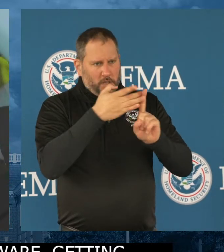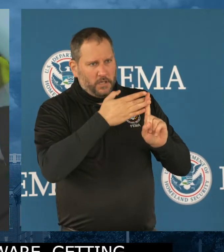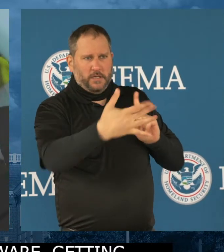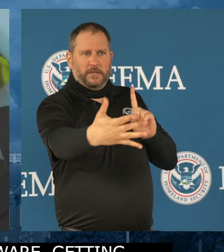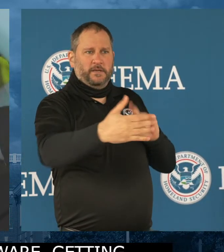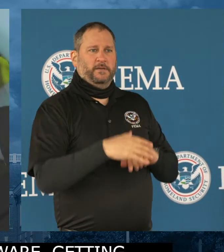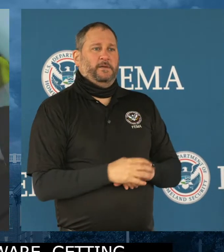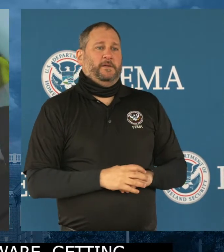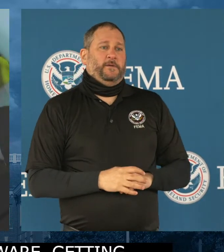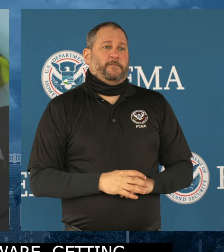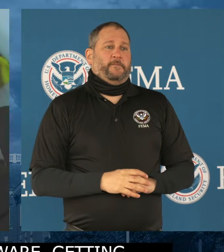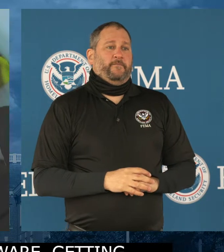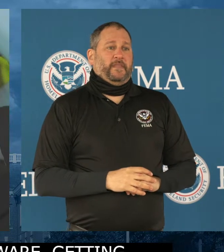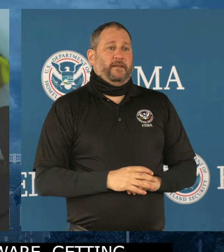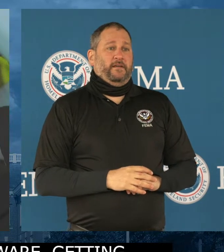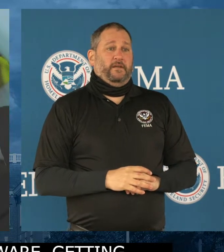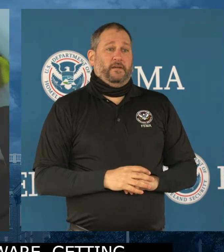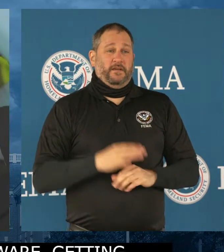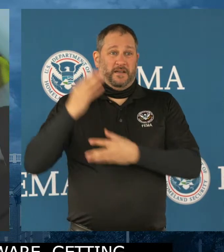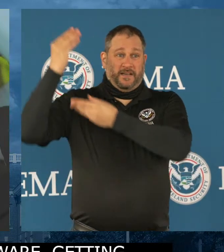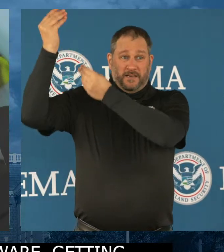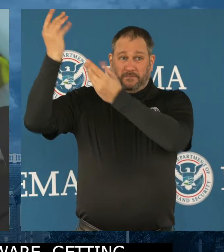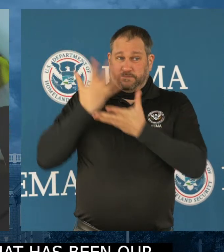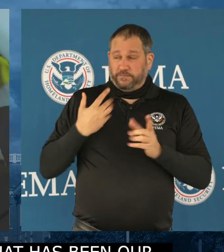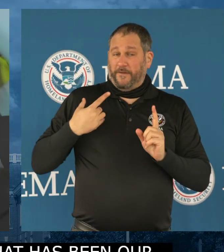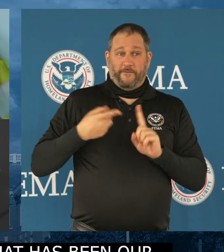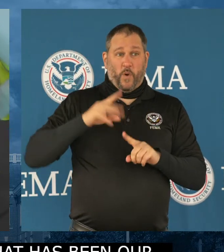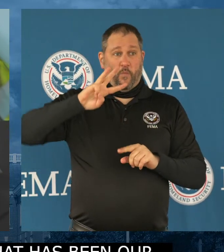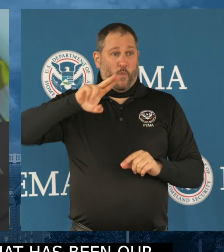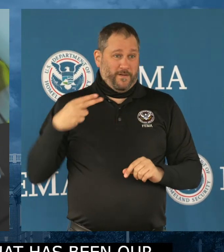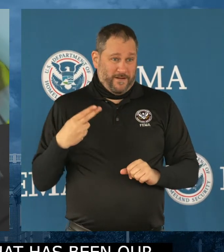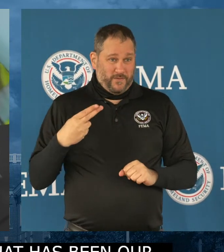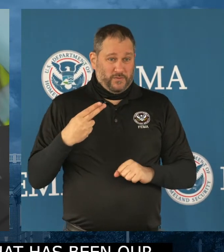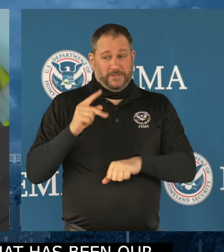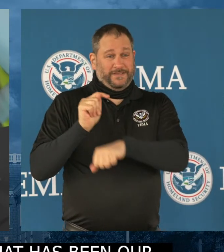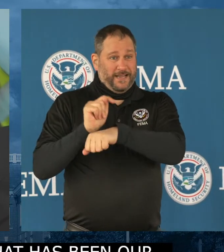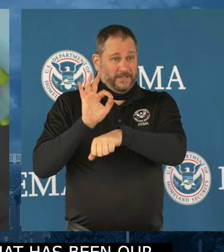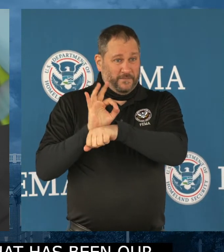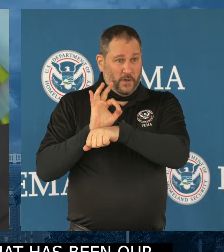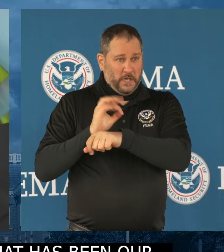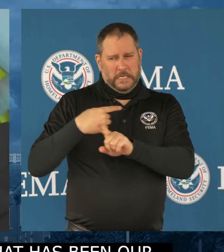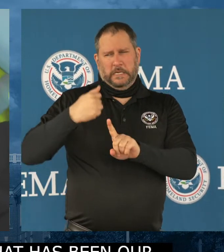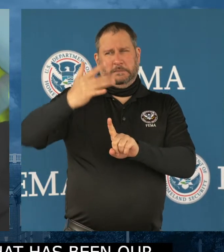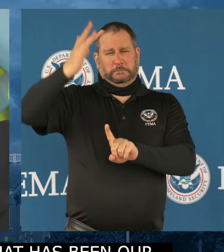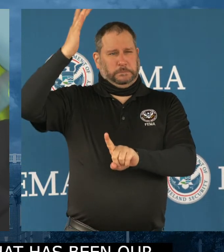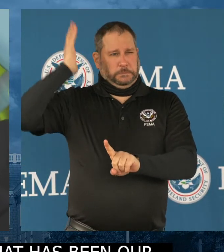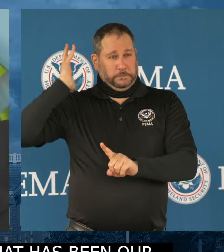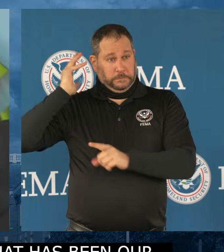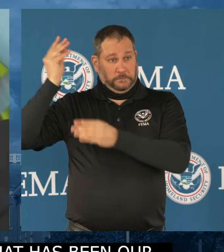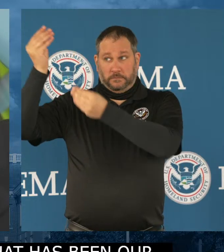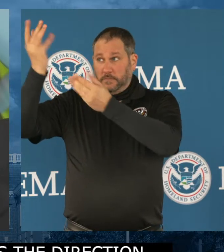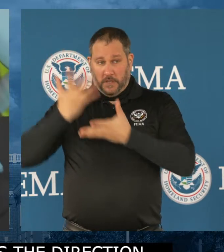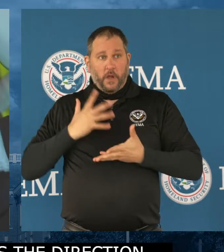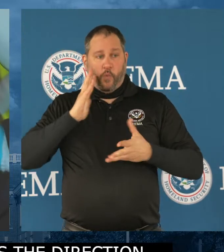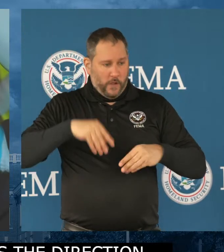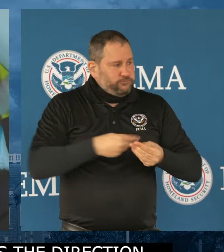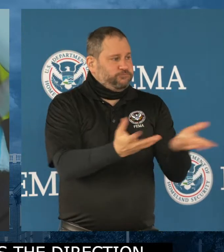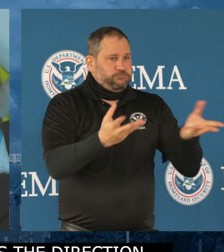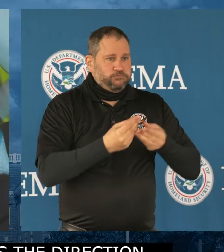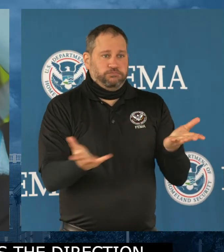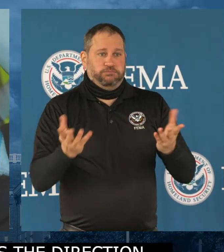direction we got from the White House Task Force months ago, and we have now delivered just